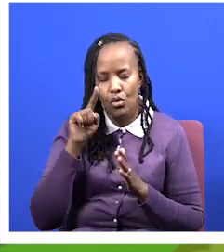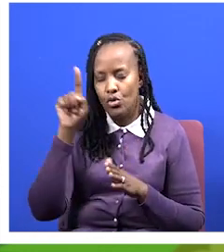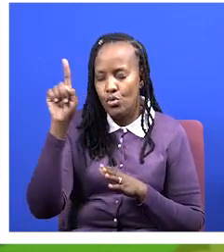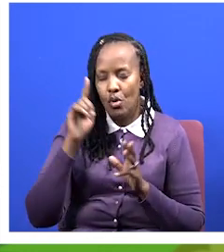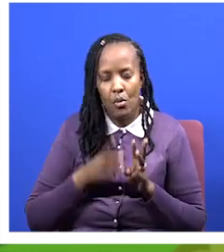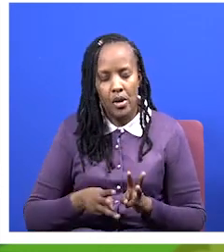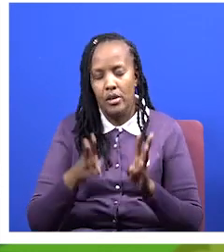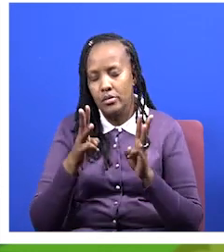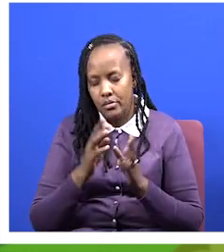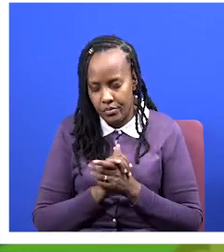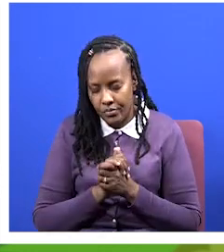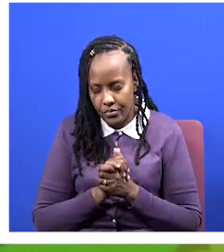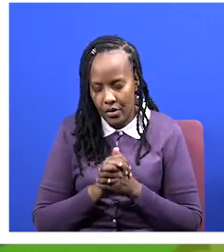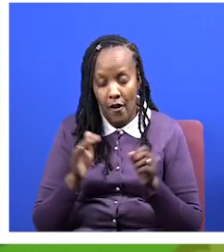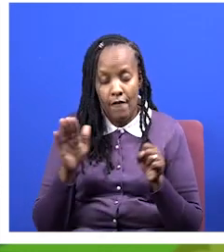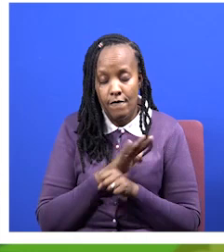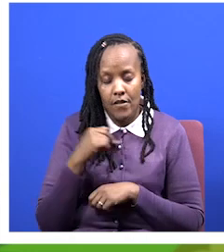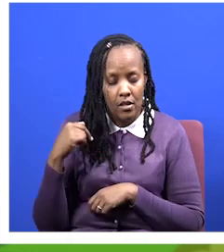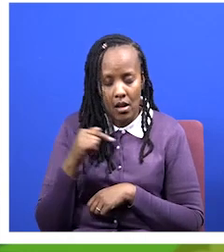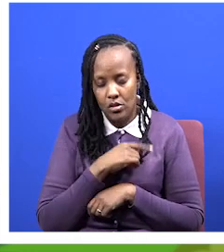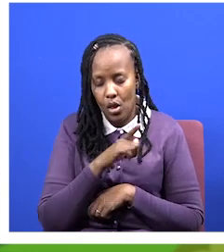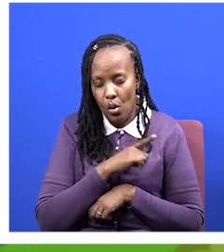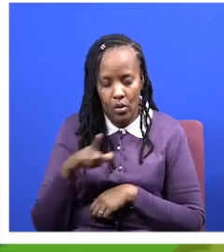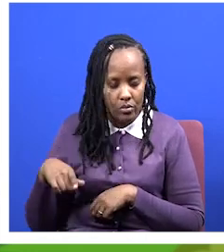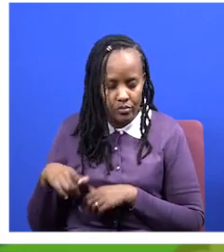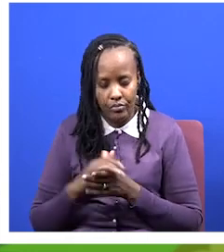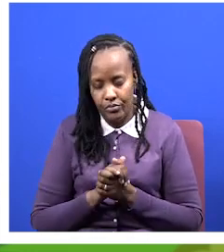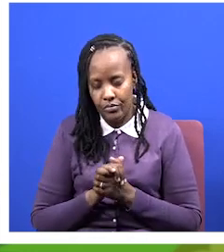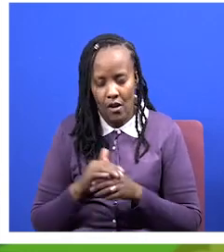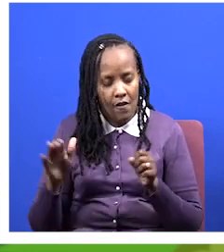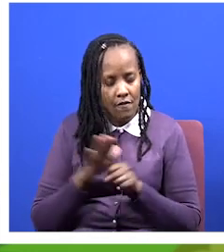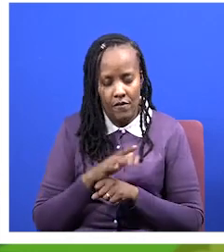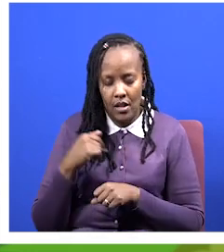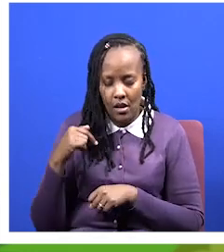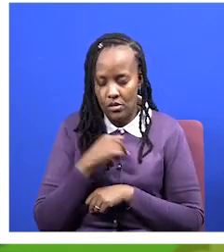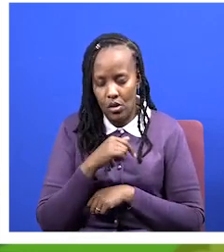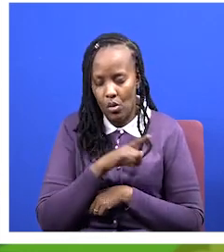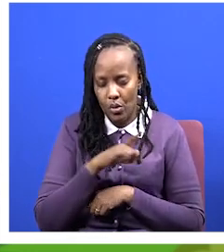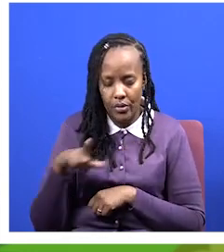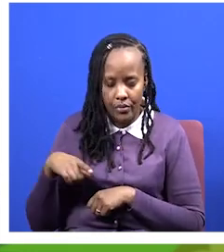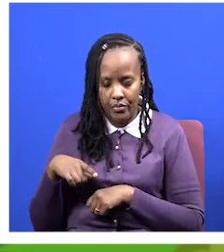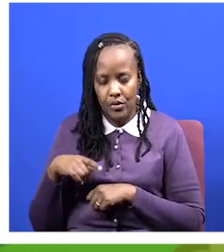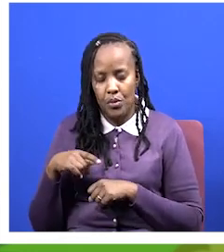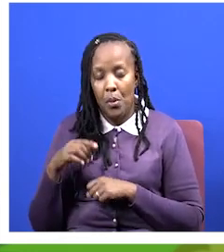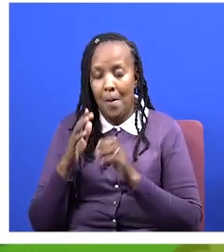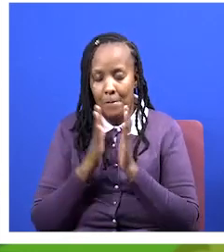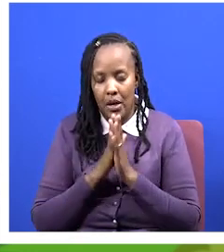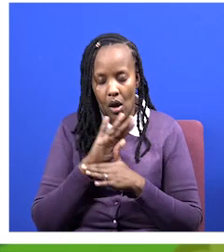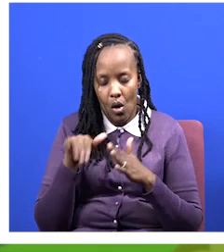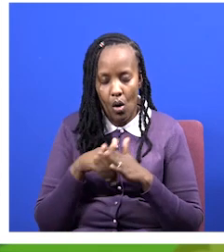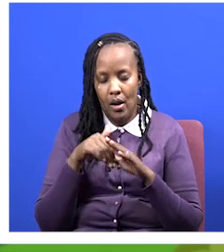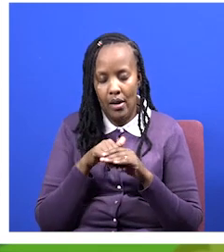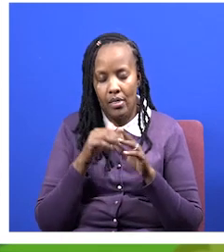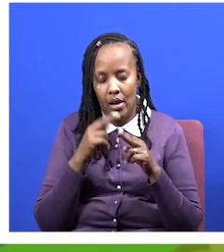your ways. Fill us up, Lord. Fill us up. We